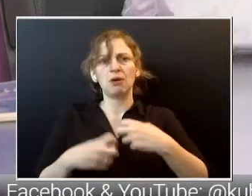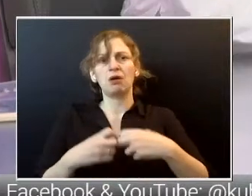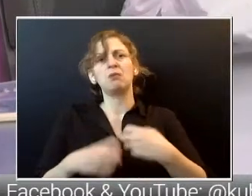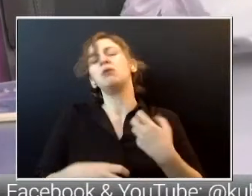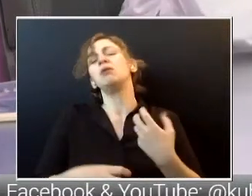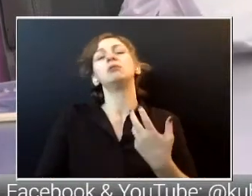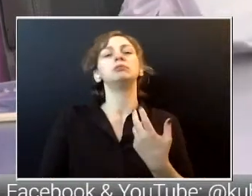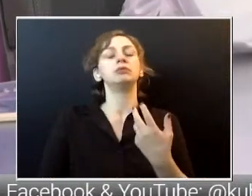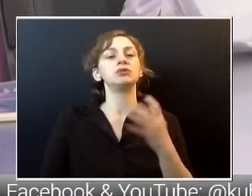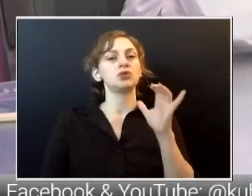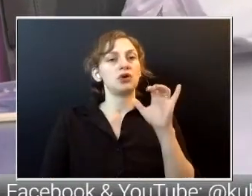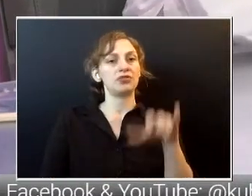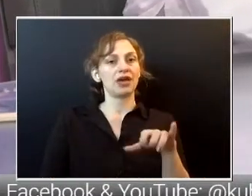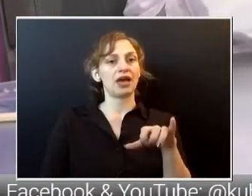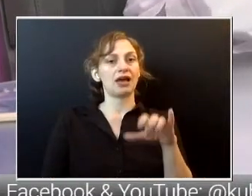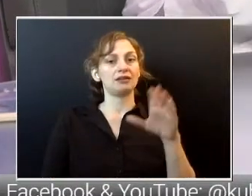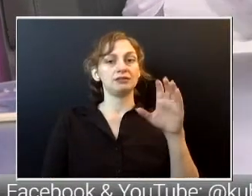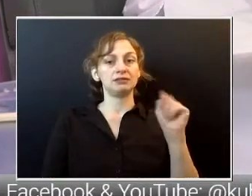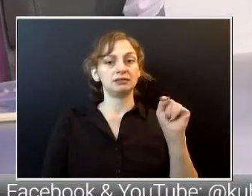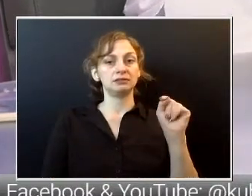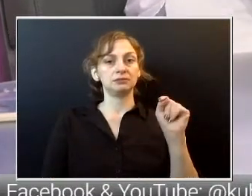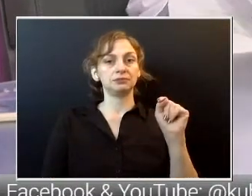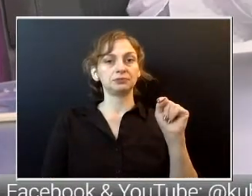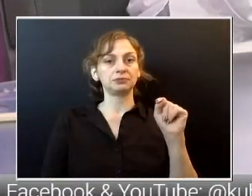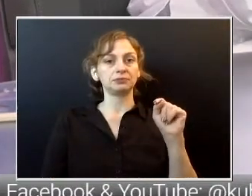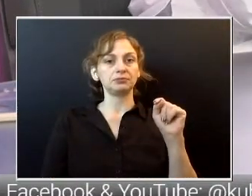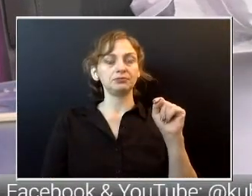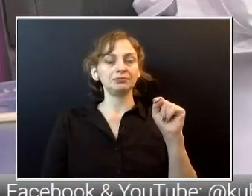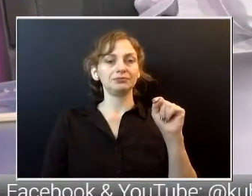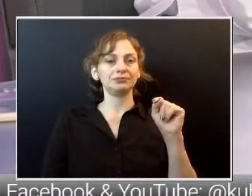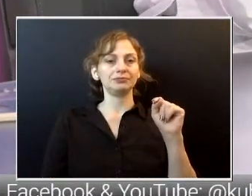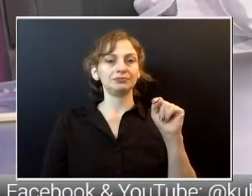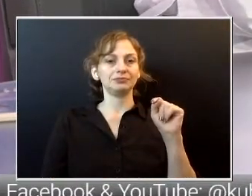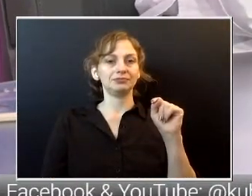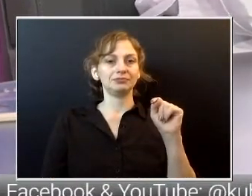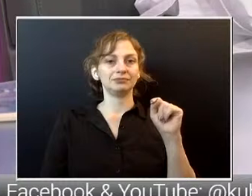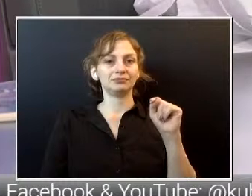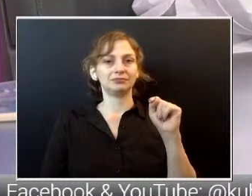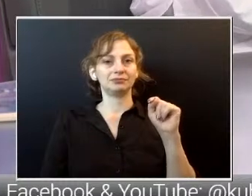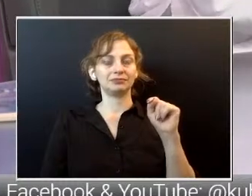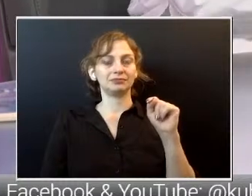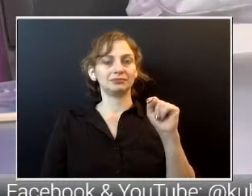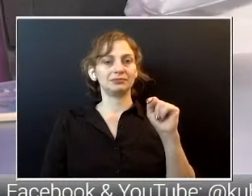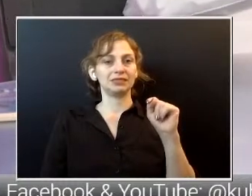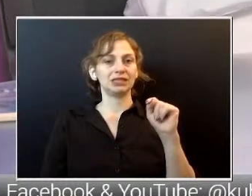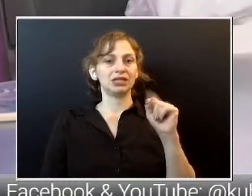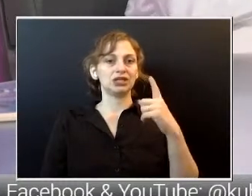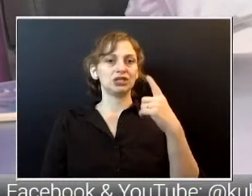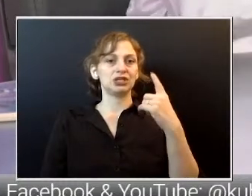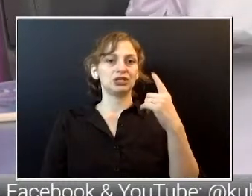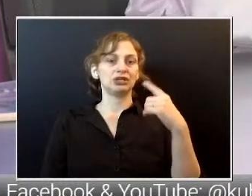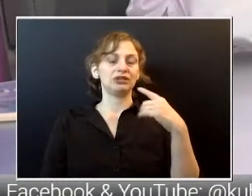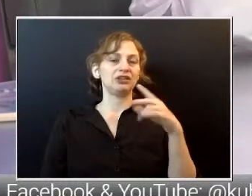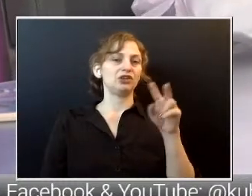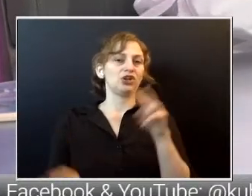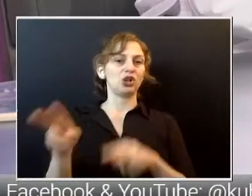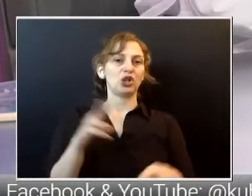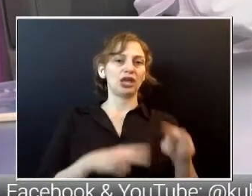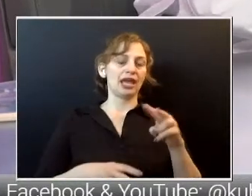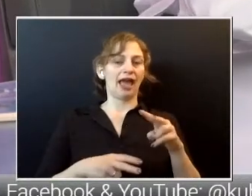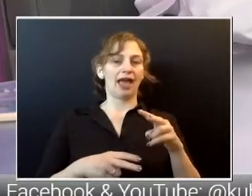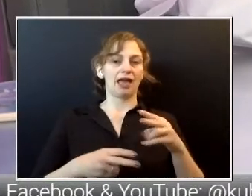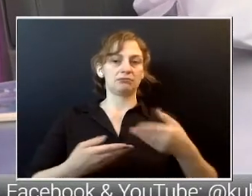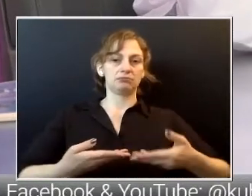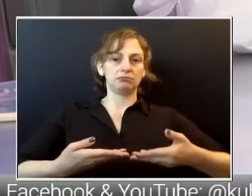scan where you're looking at the other way. Actually, you're looking at a transverse section across the chest.